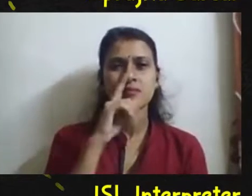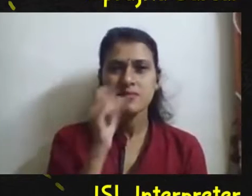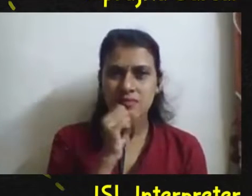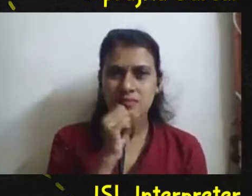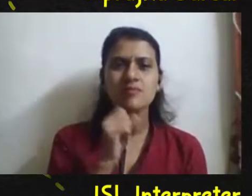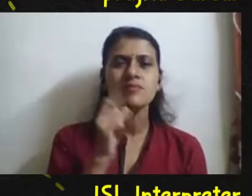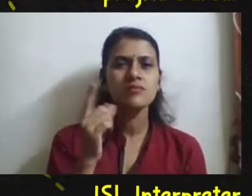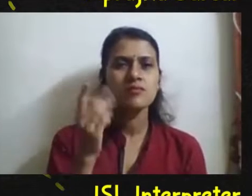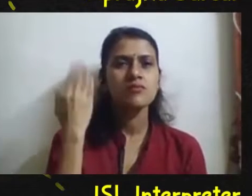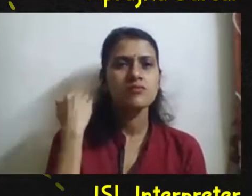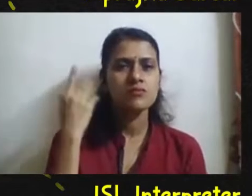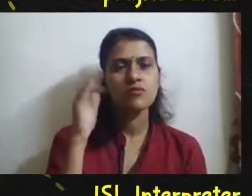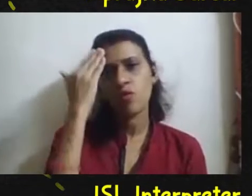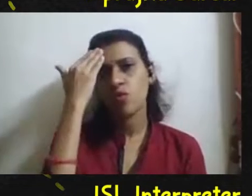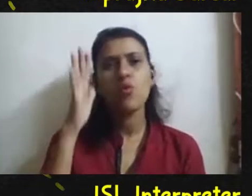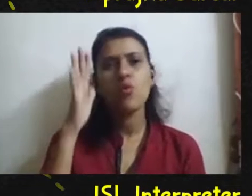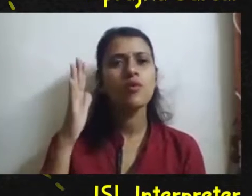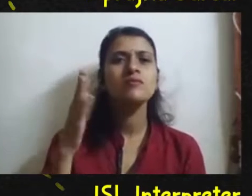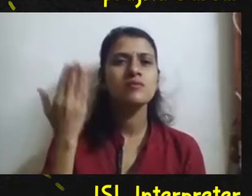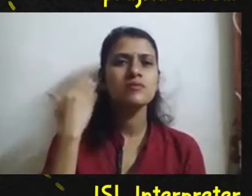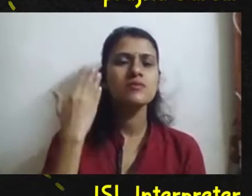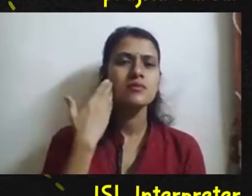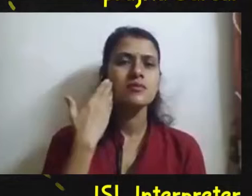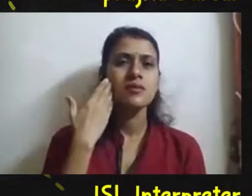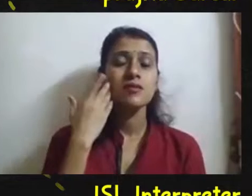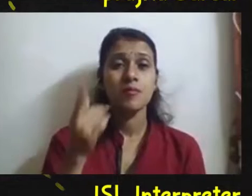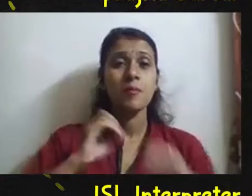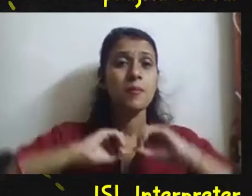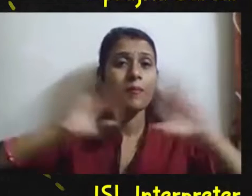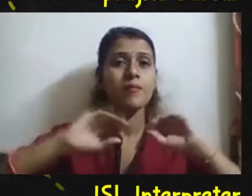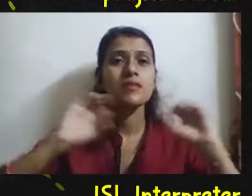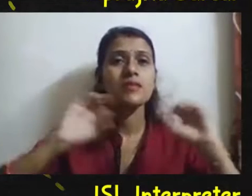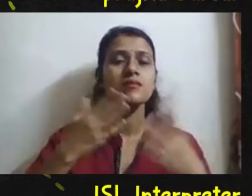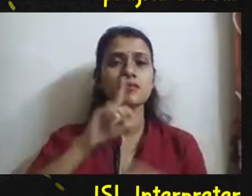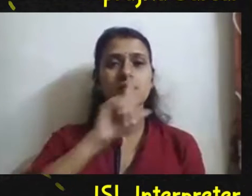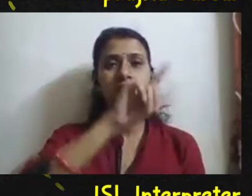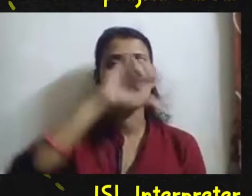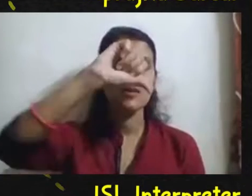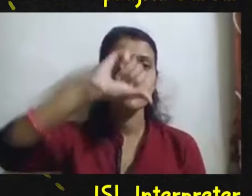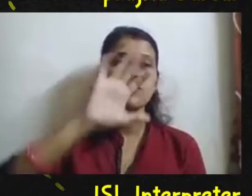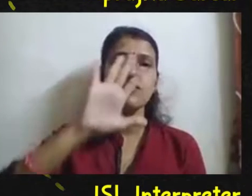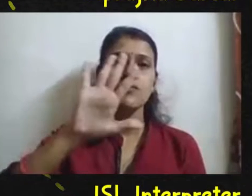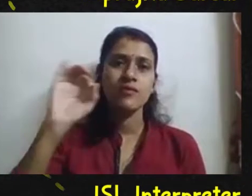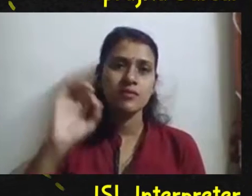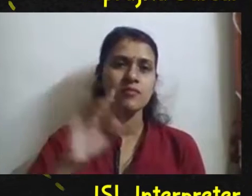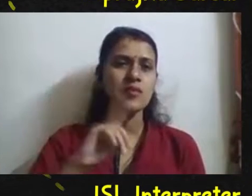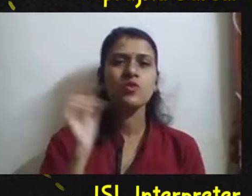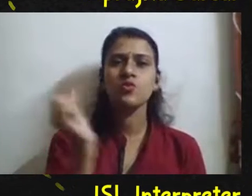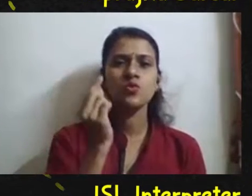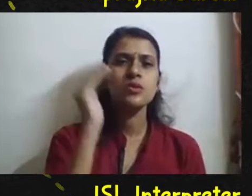probably would know about, because those were available in the market from the 1950s. They were not very useful, but they were